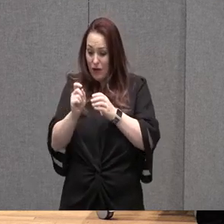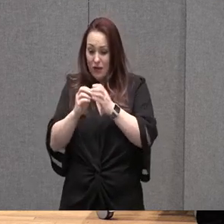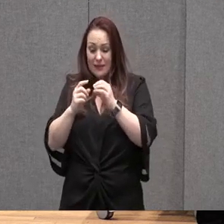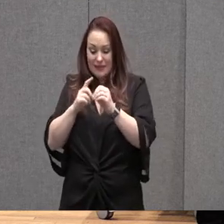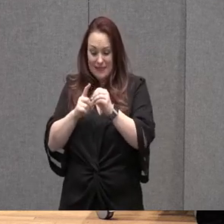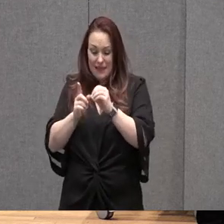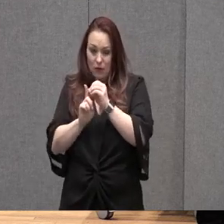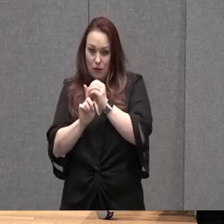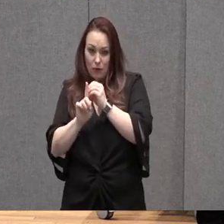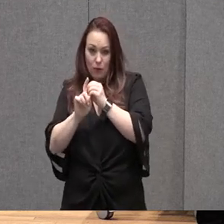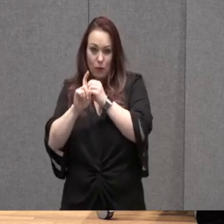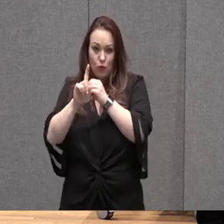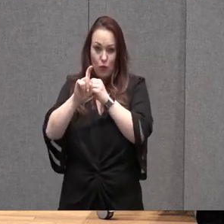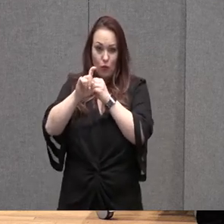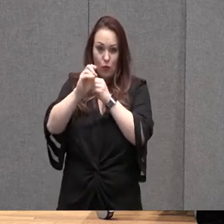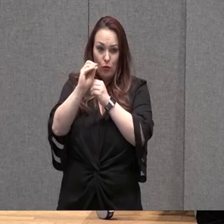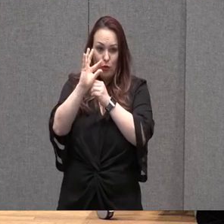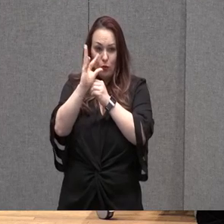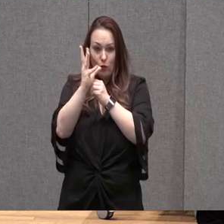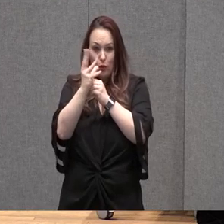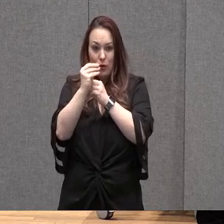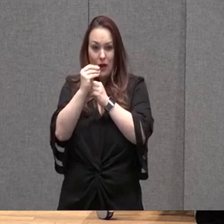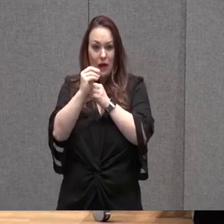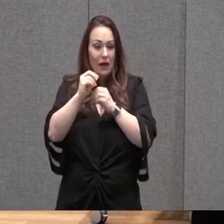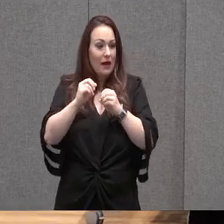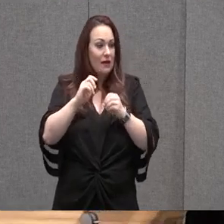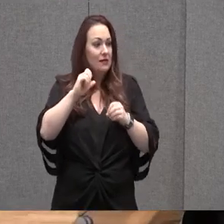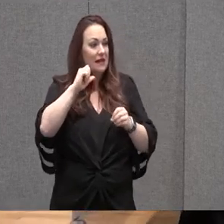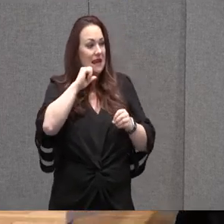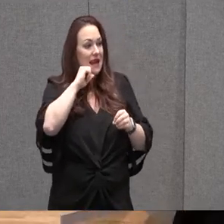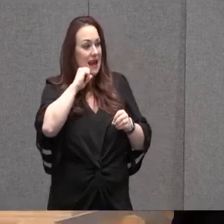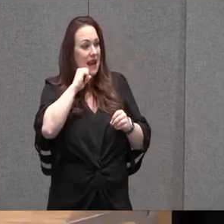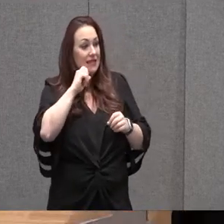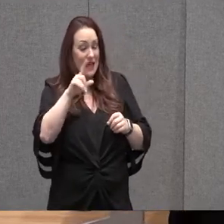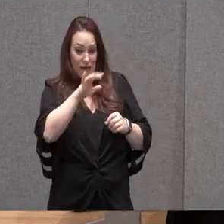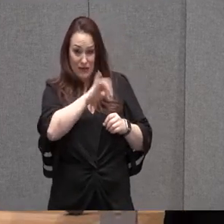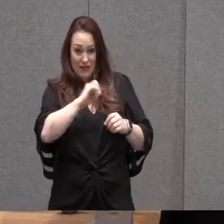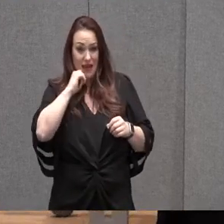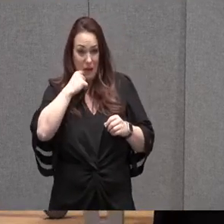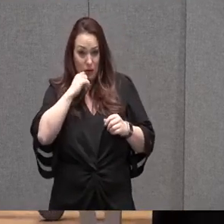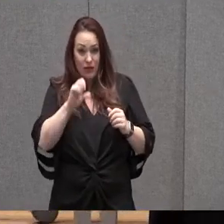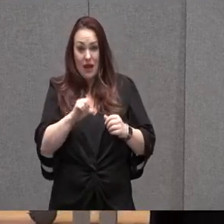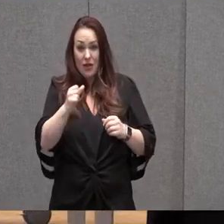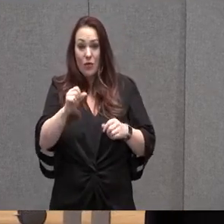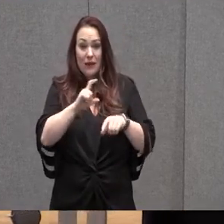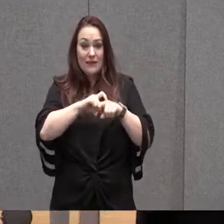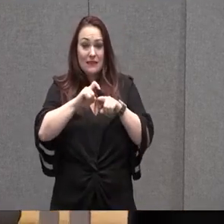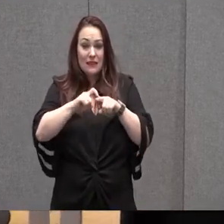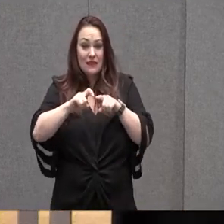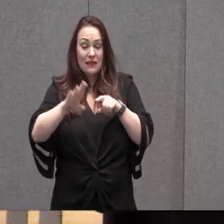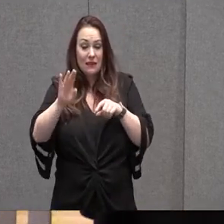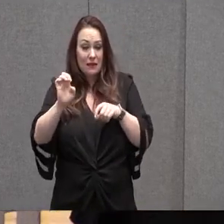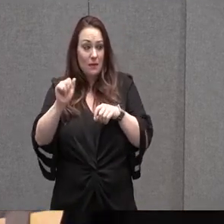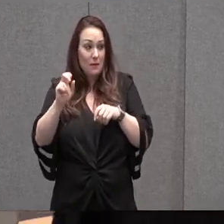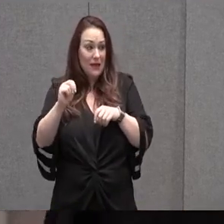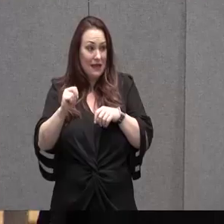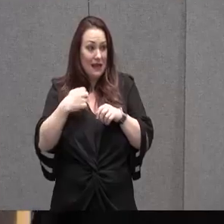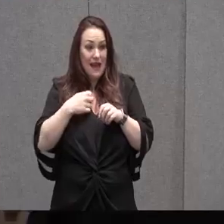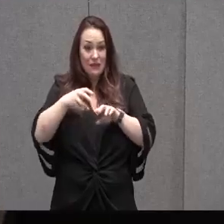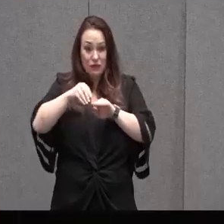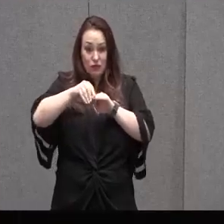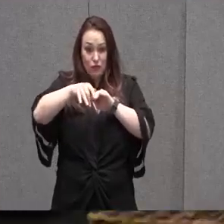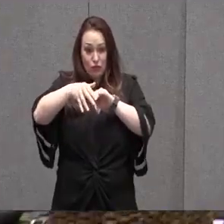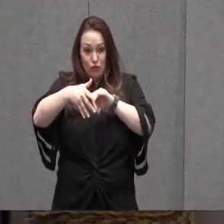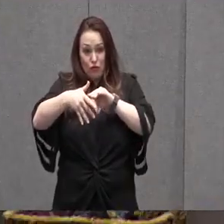then look at the bean. This is the apple, this is the bean. The bean looks a lot look at better. That. It's like already, it has roots